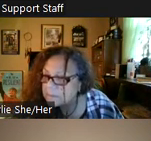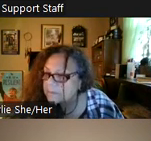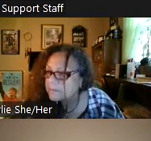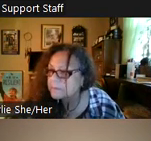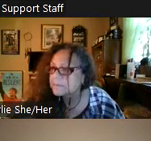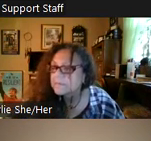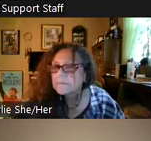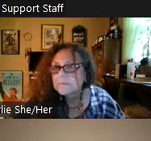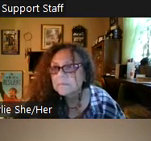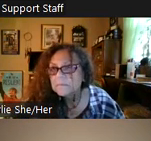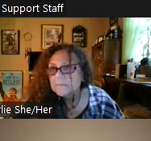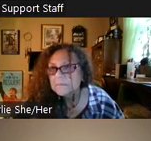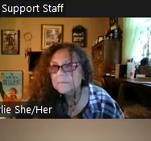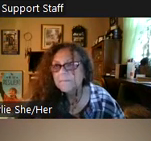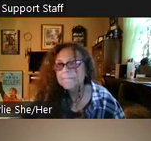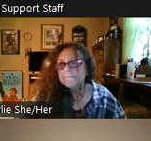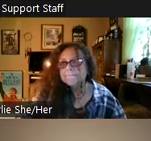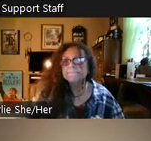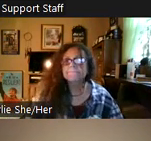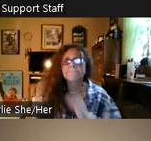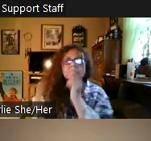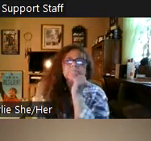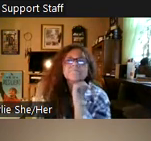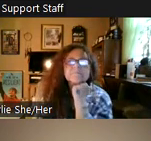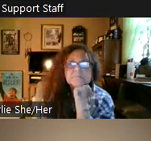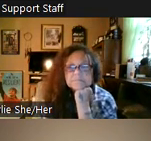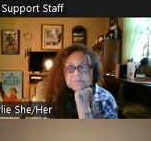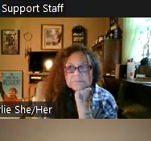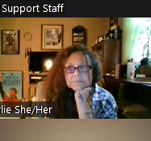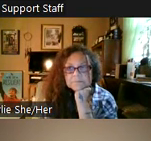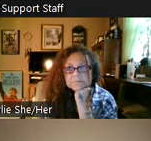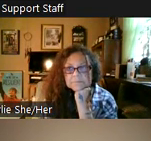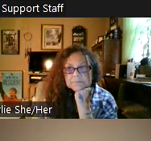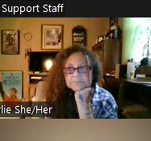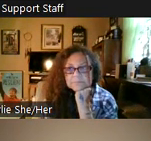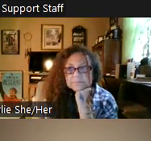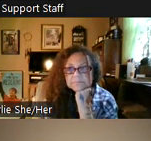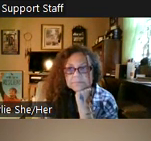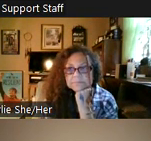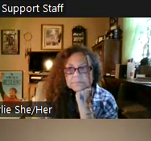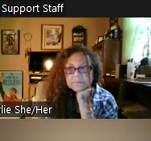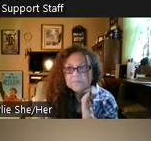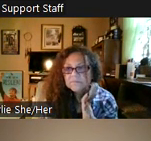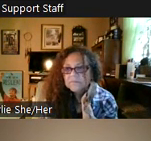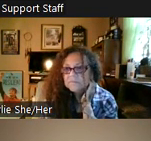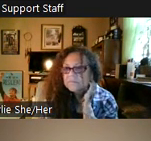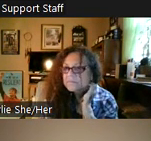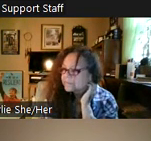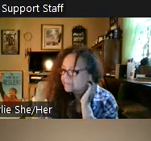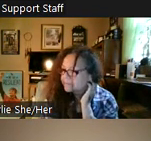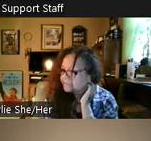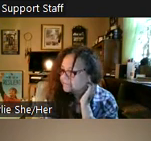questions will be answered. If answered, both questions and responses will be included in meeting records for this